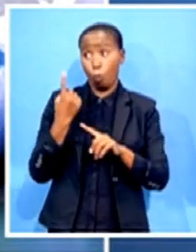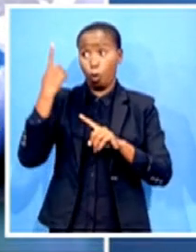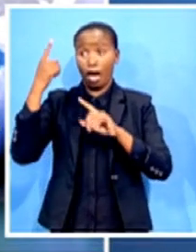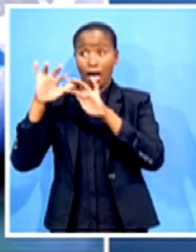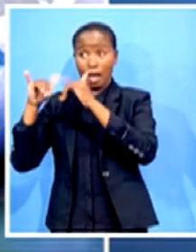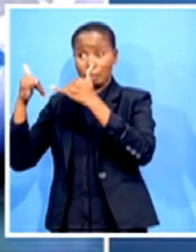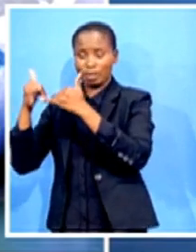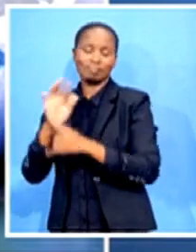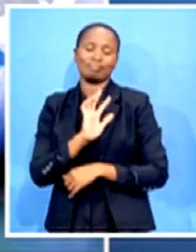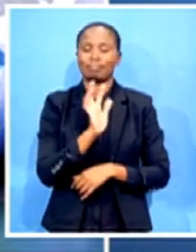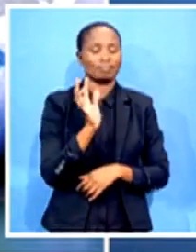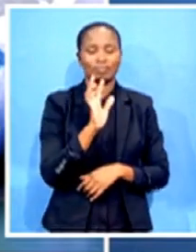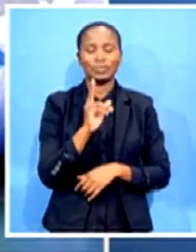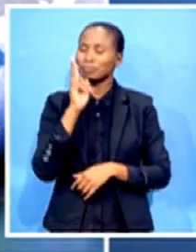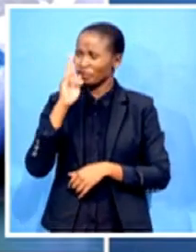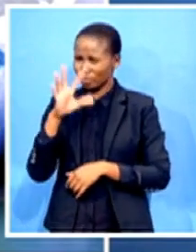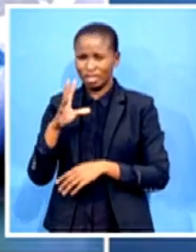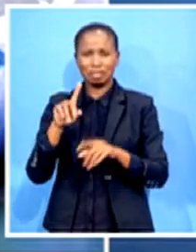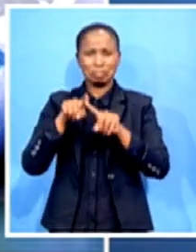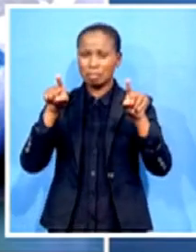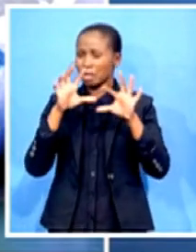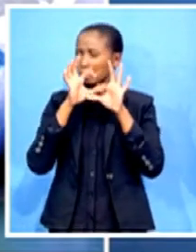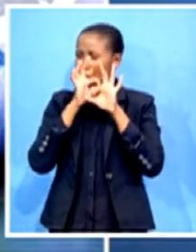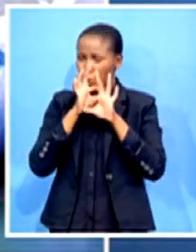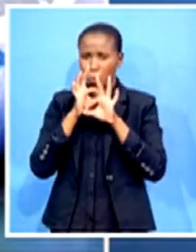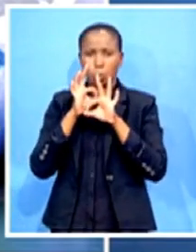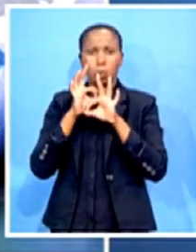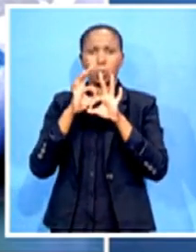small businesses, even consumers are being